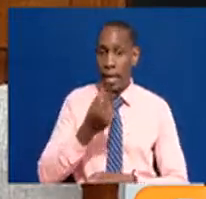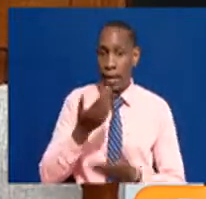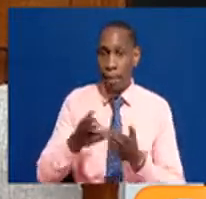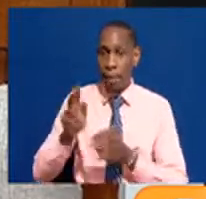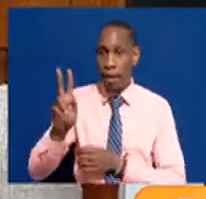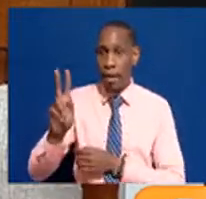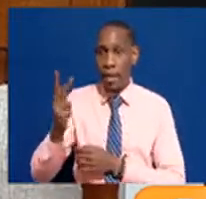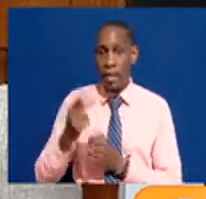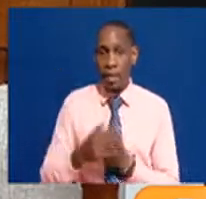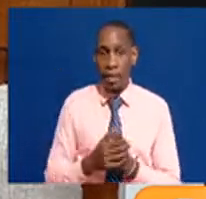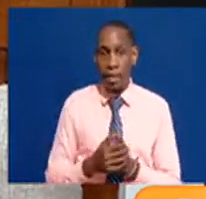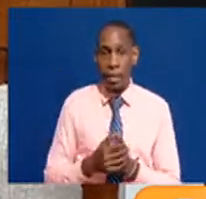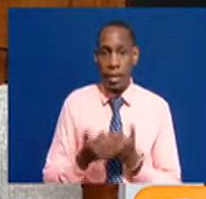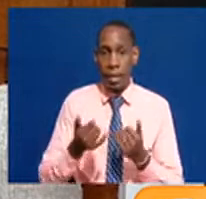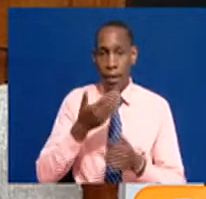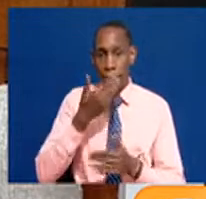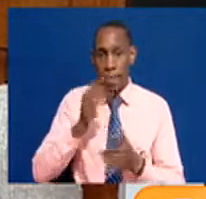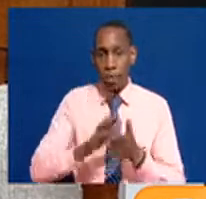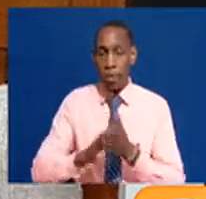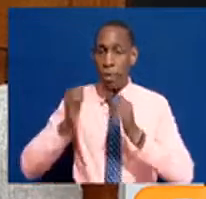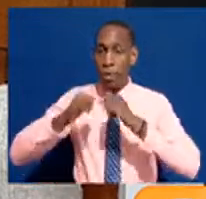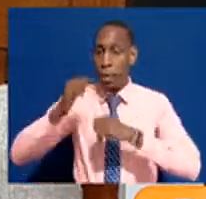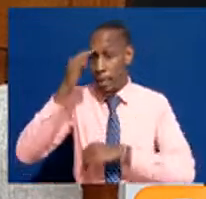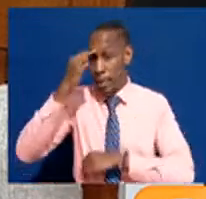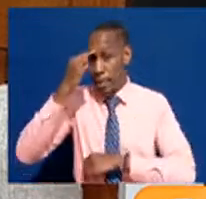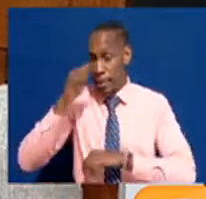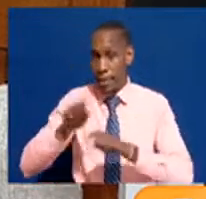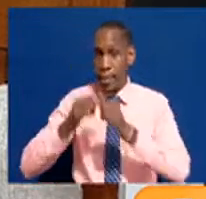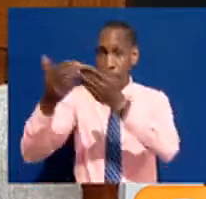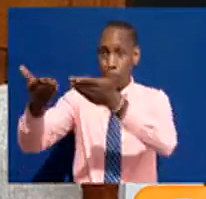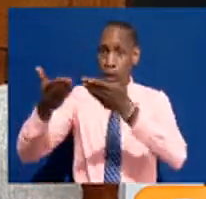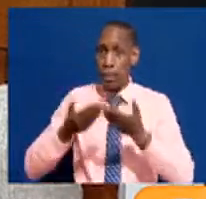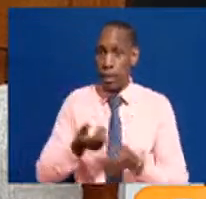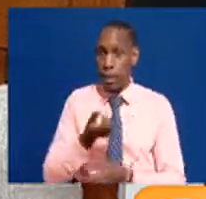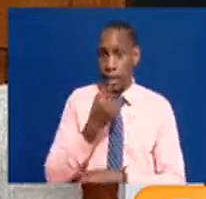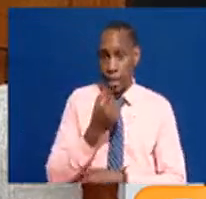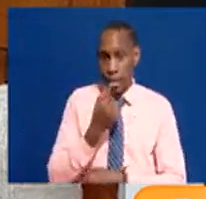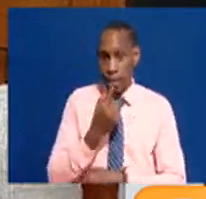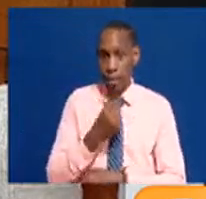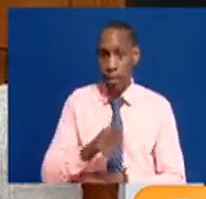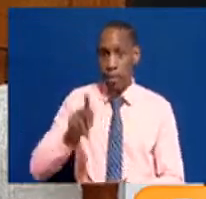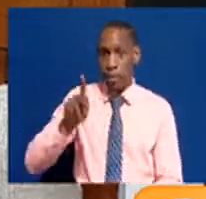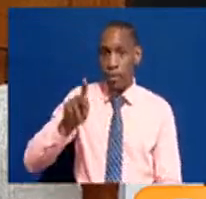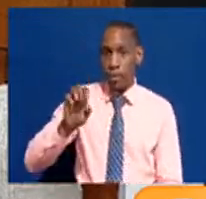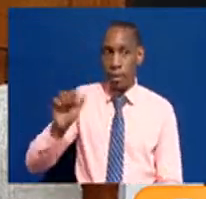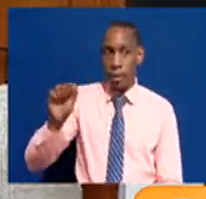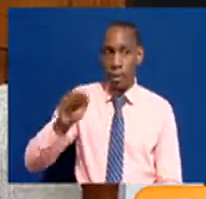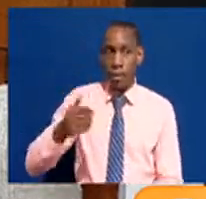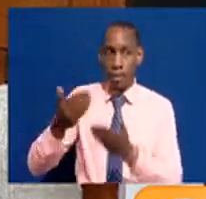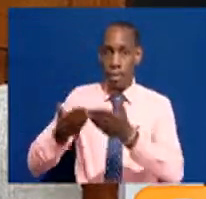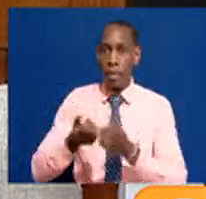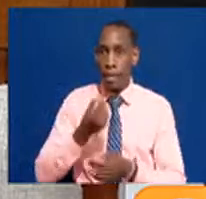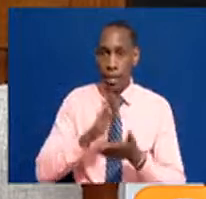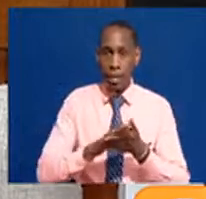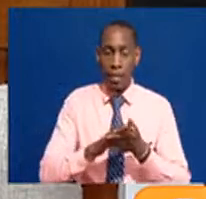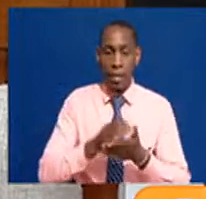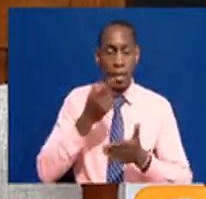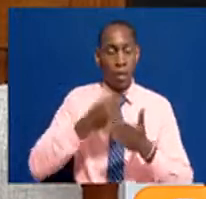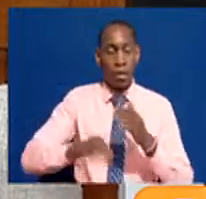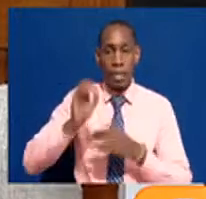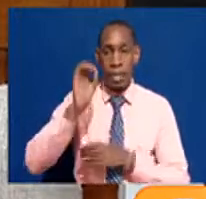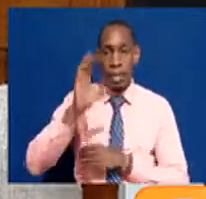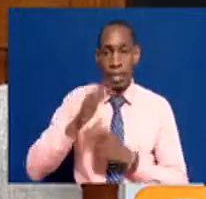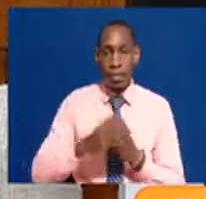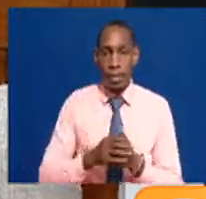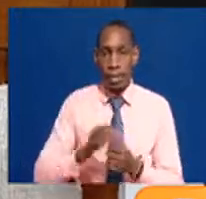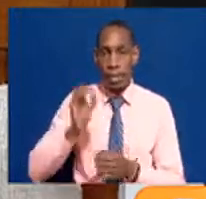Kenya? Why can't we make a deal with India to bring in those drugs? KEMSA brings in drugs and it's so expensive,